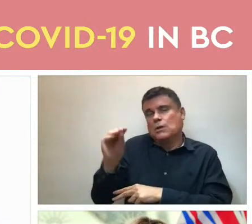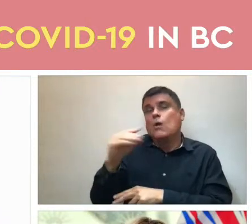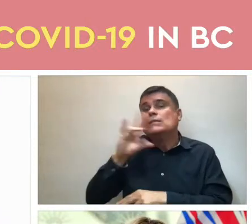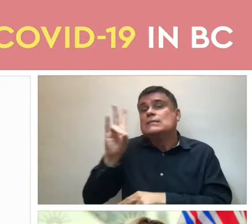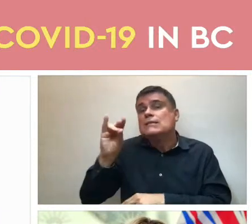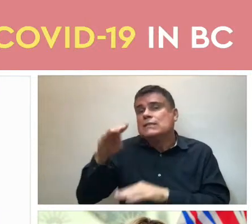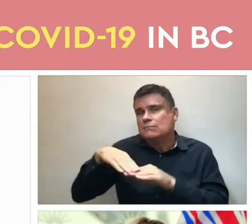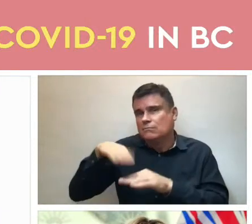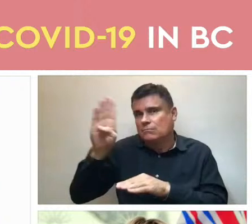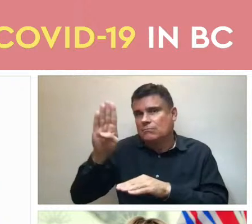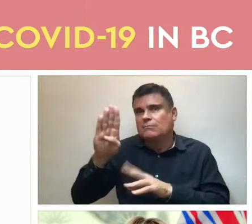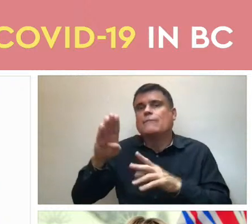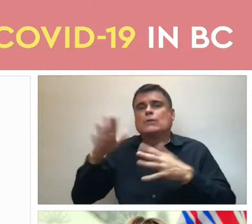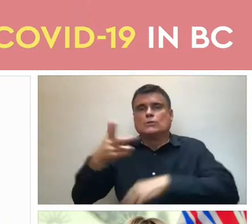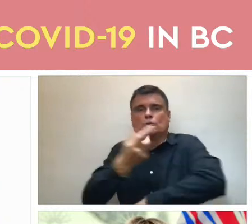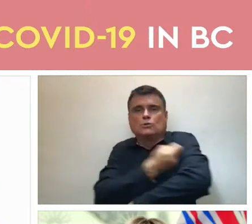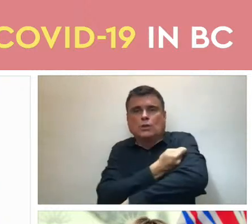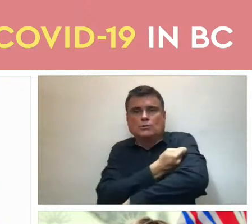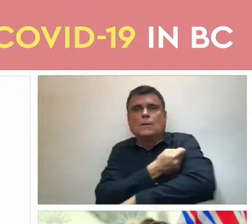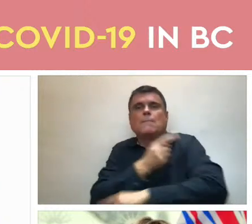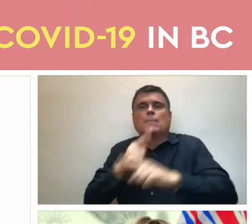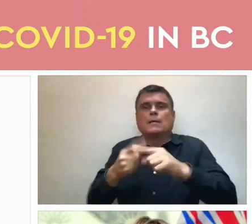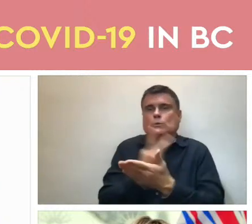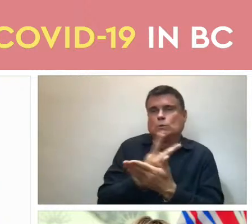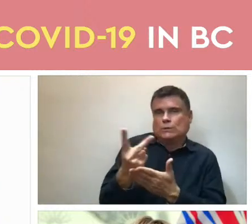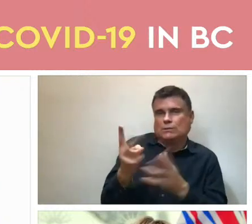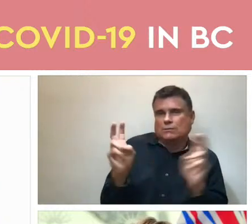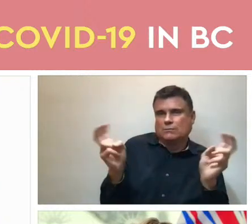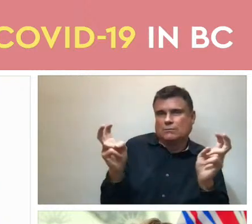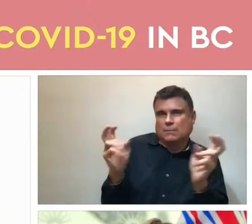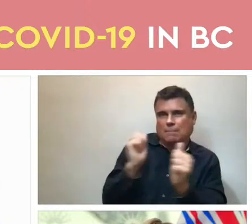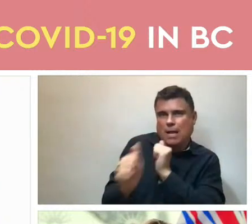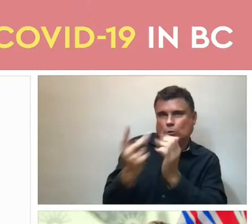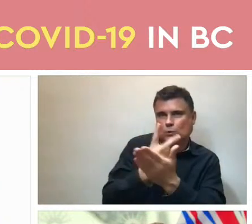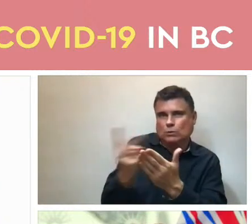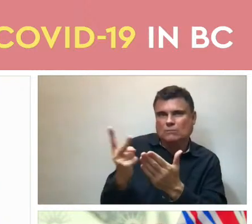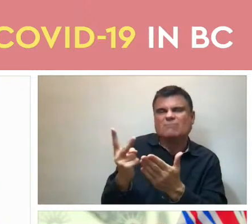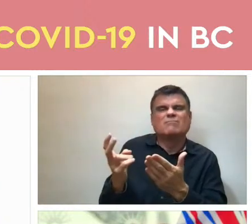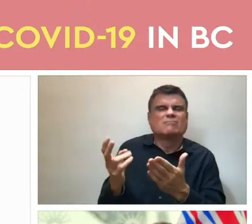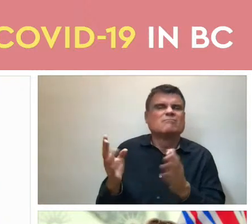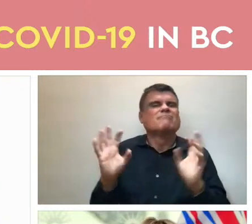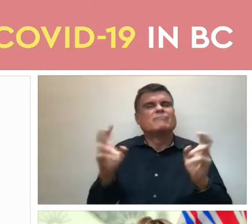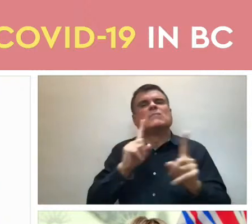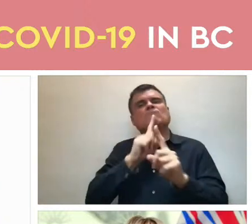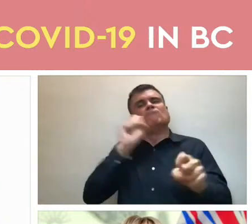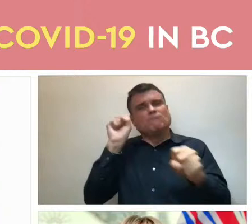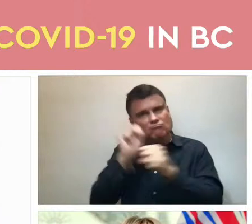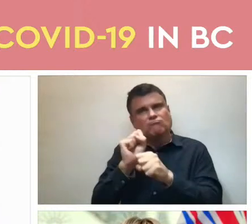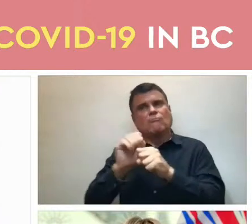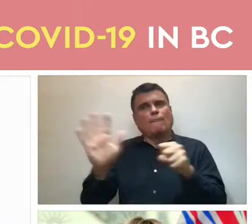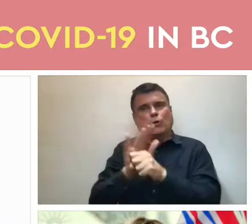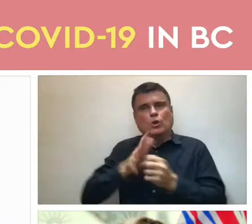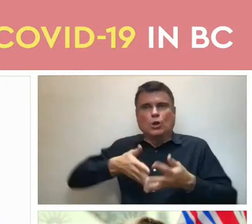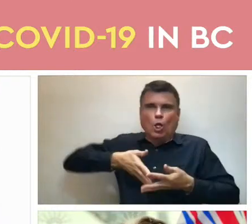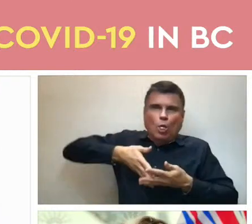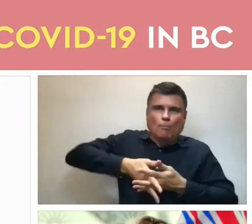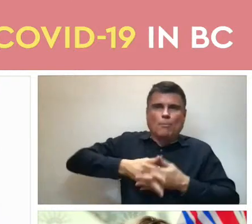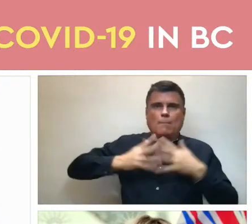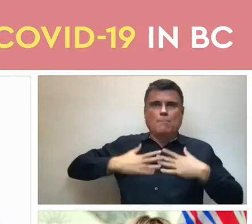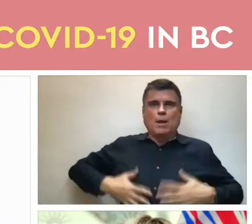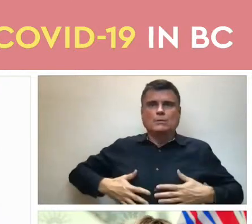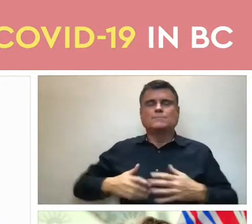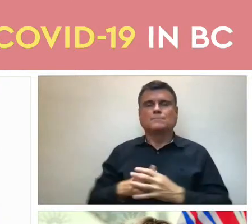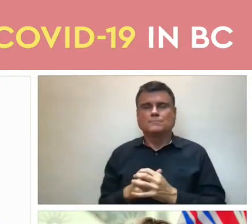received their booster dose. And we're making really good progress. When we put this booster dose program out, it was for all